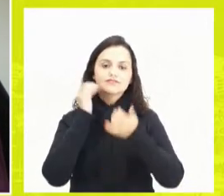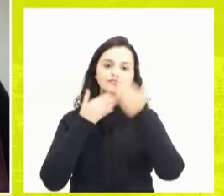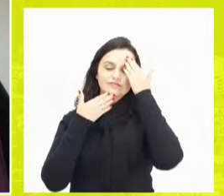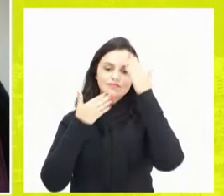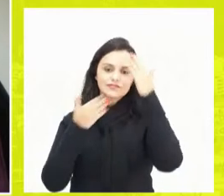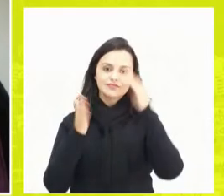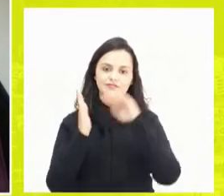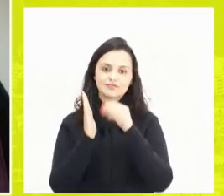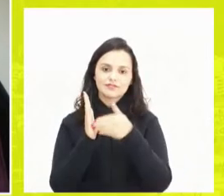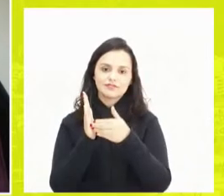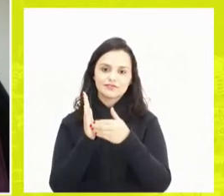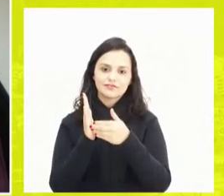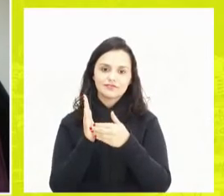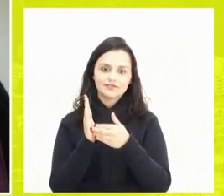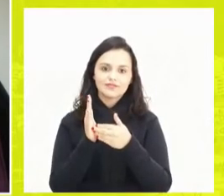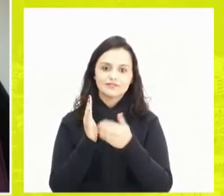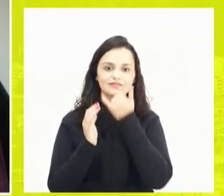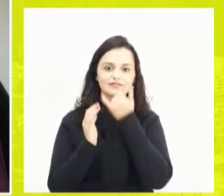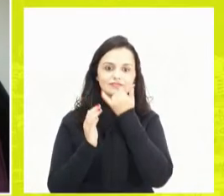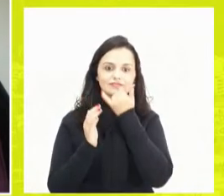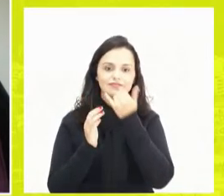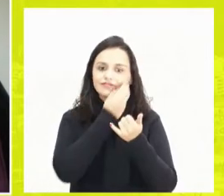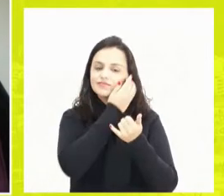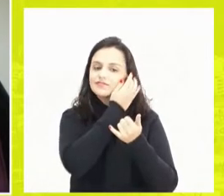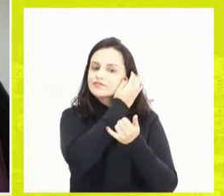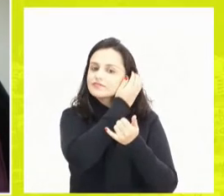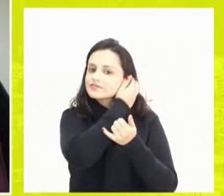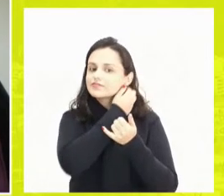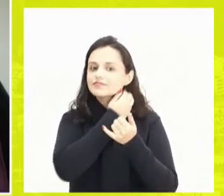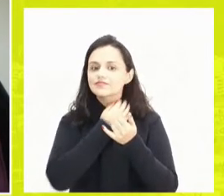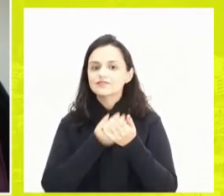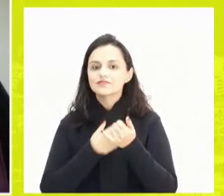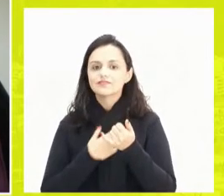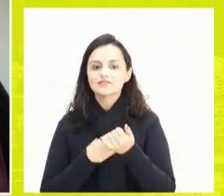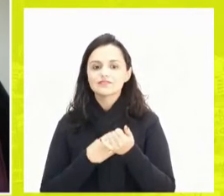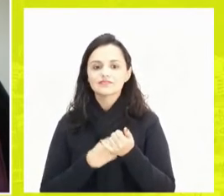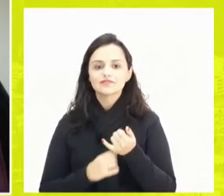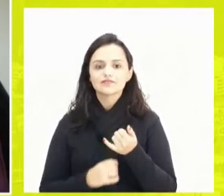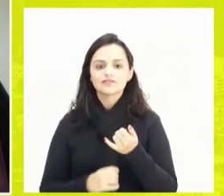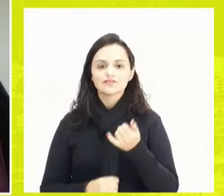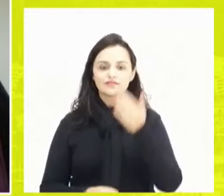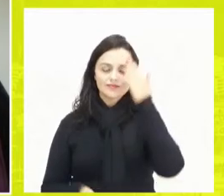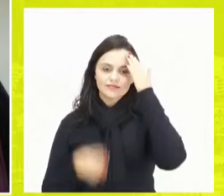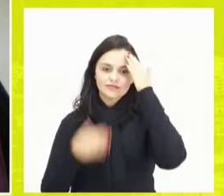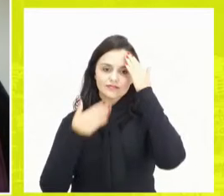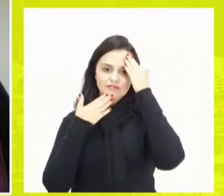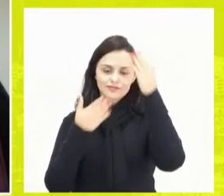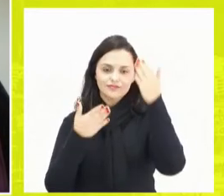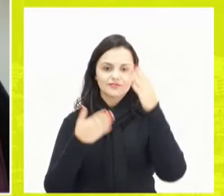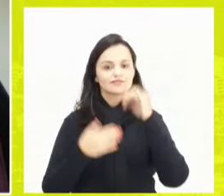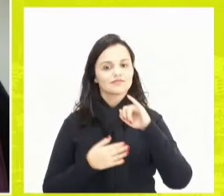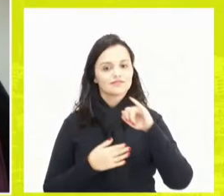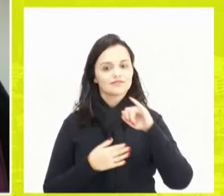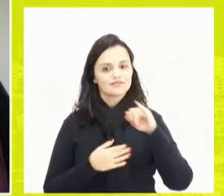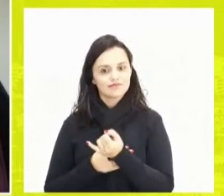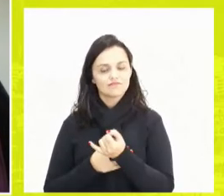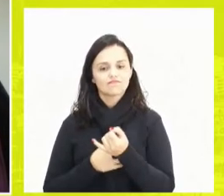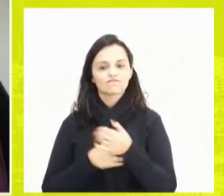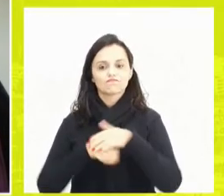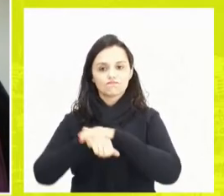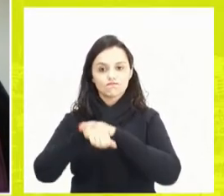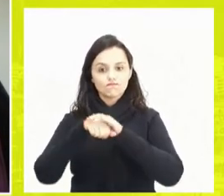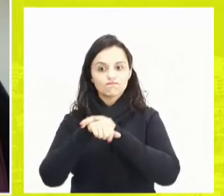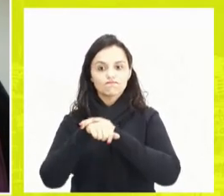i'd like to thank you all for the participation i'm sorry so thank you for the opportunity to